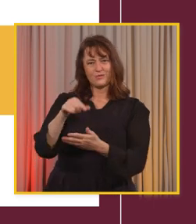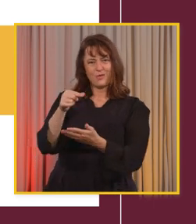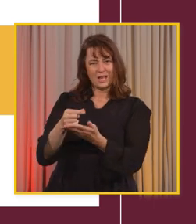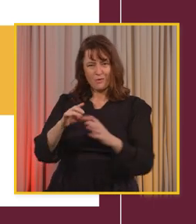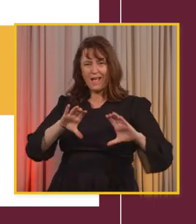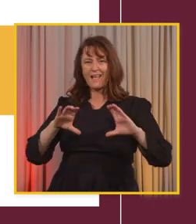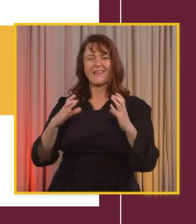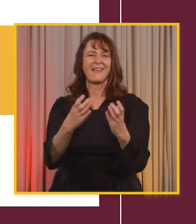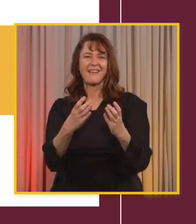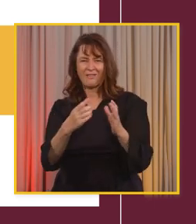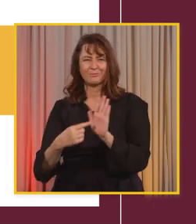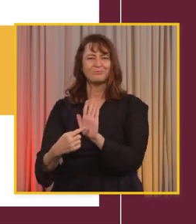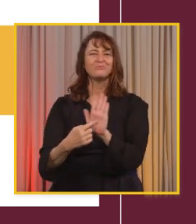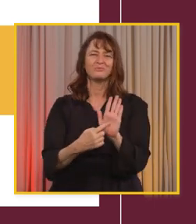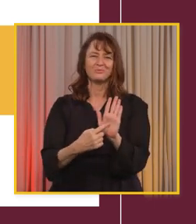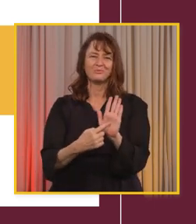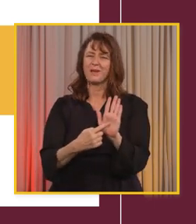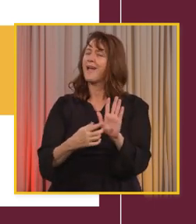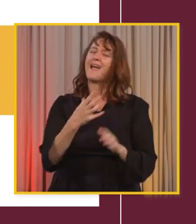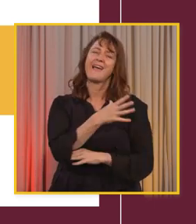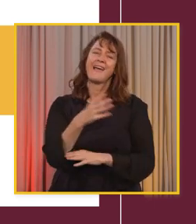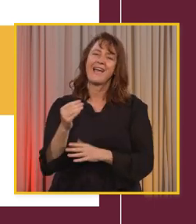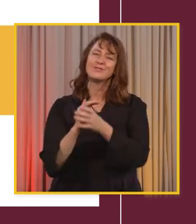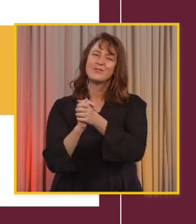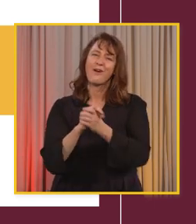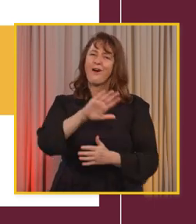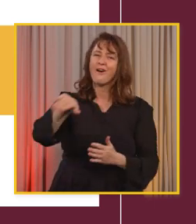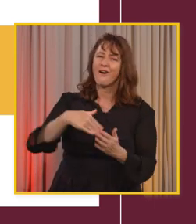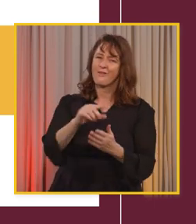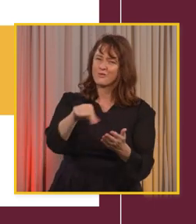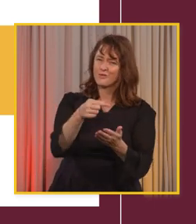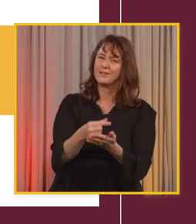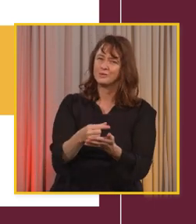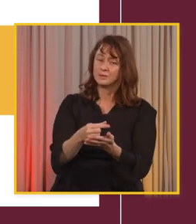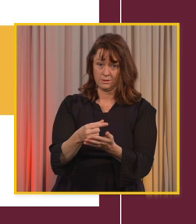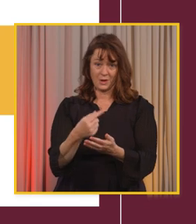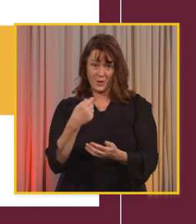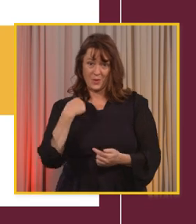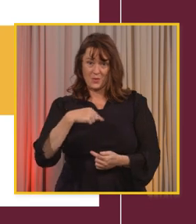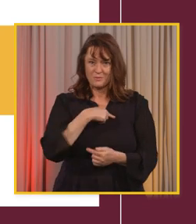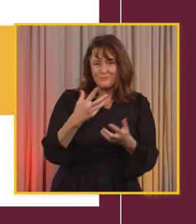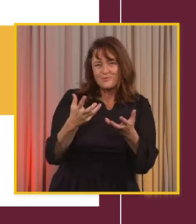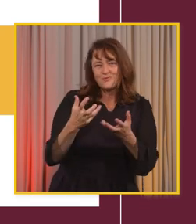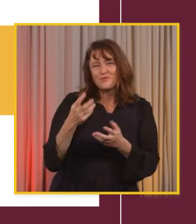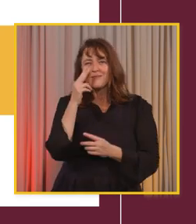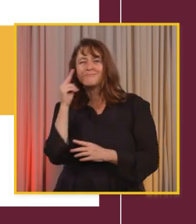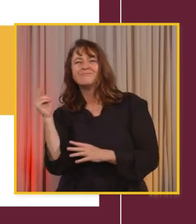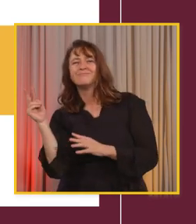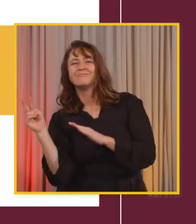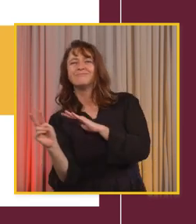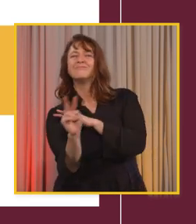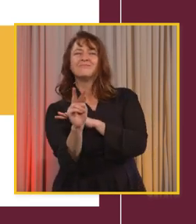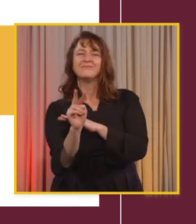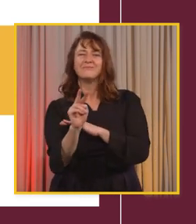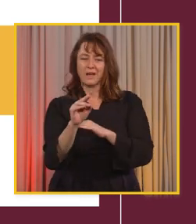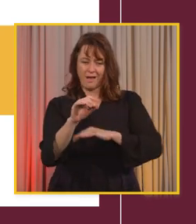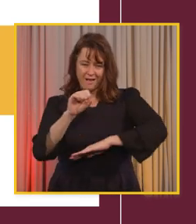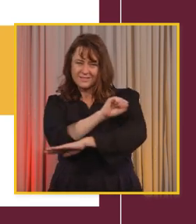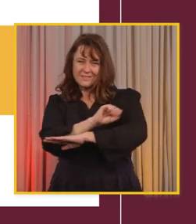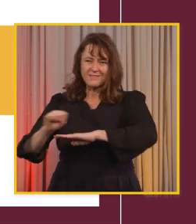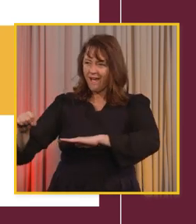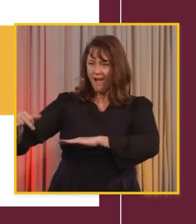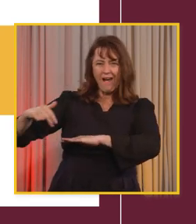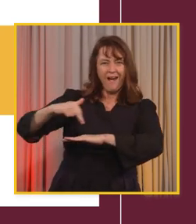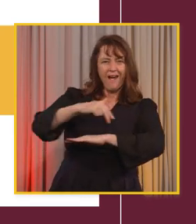school equivalency graduating class, and all of the graduates. We look forward to the day when they will return to